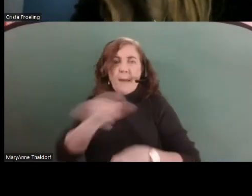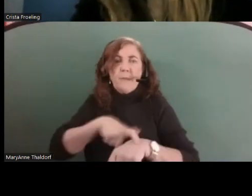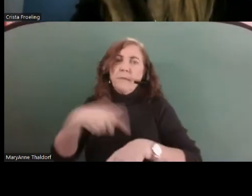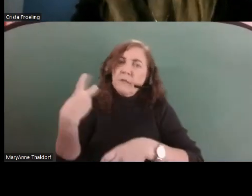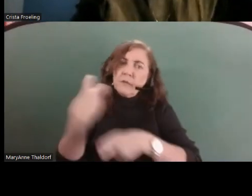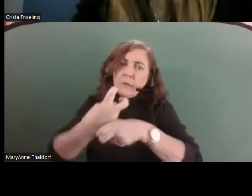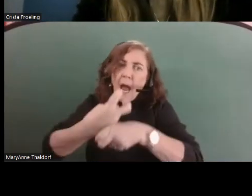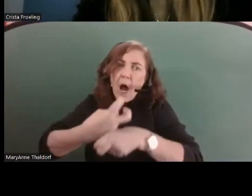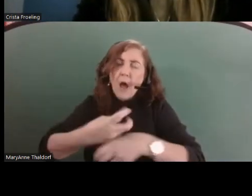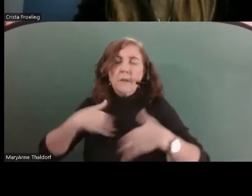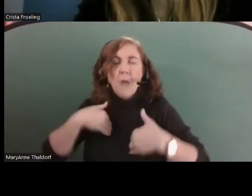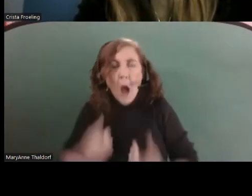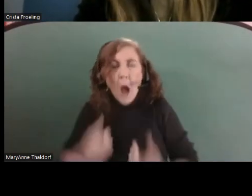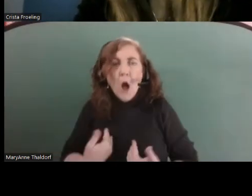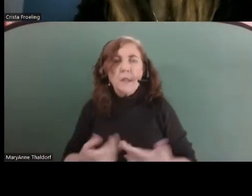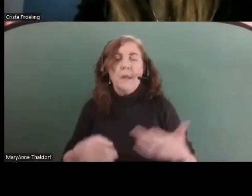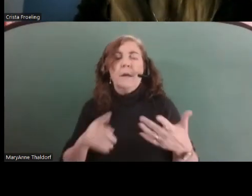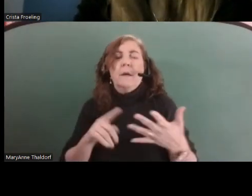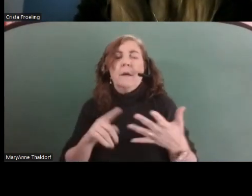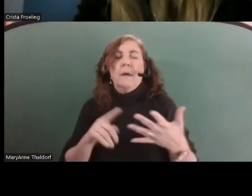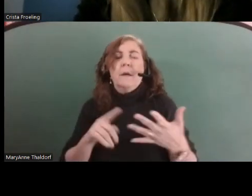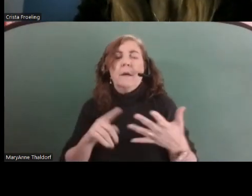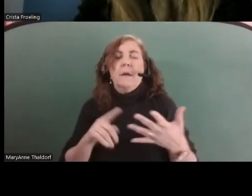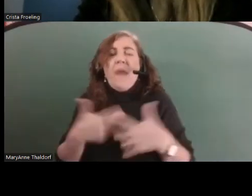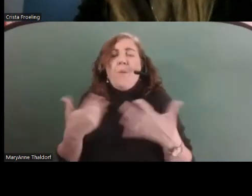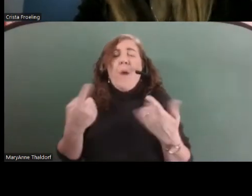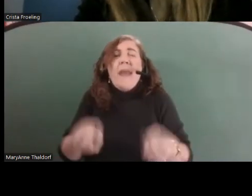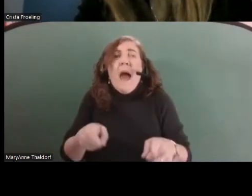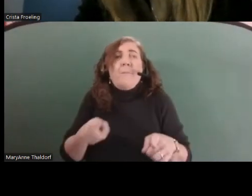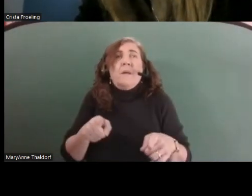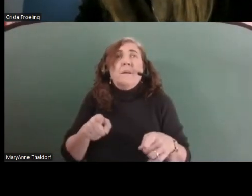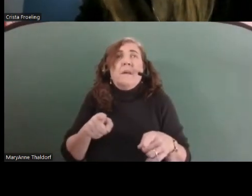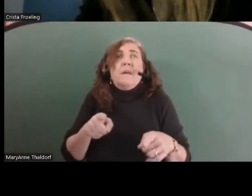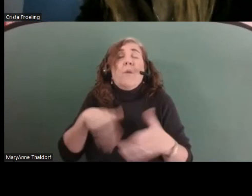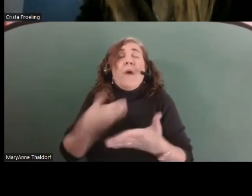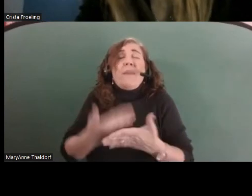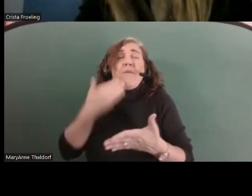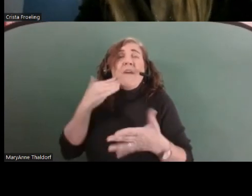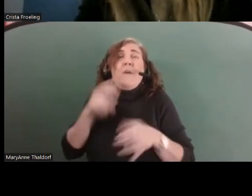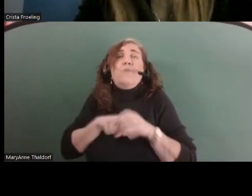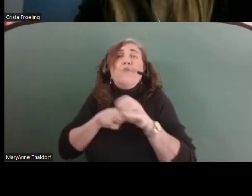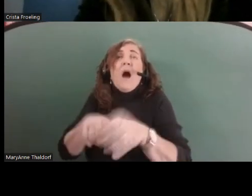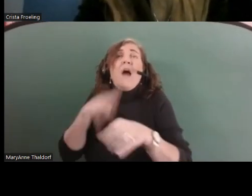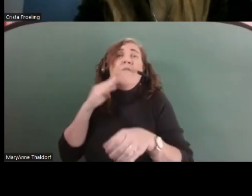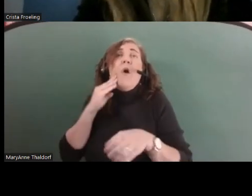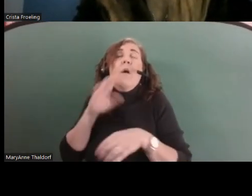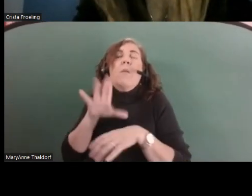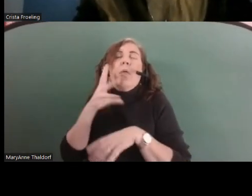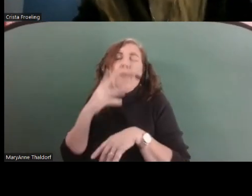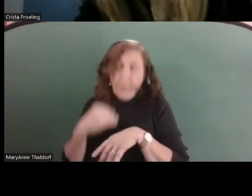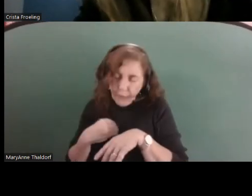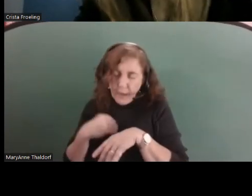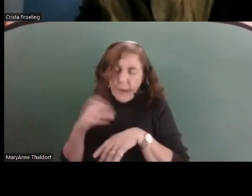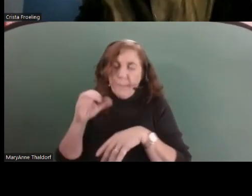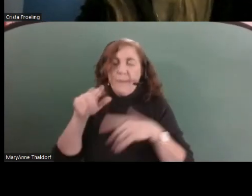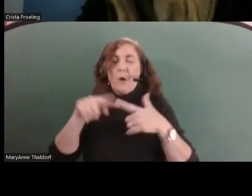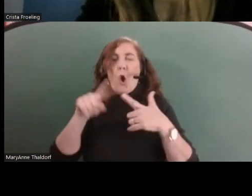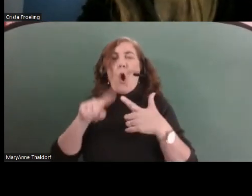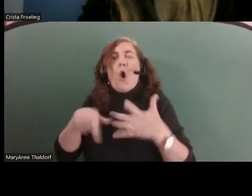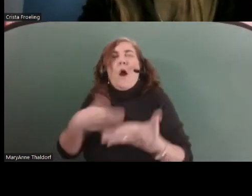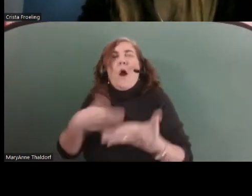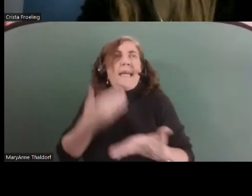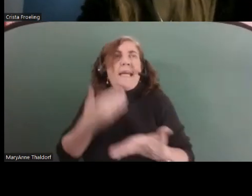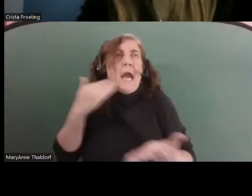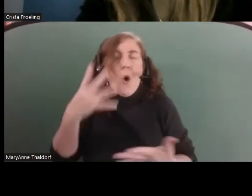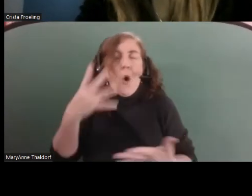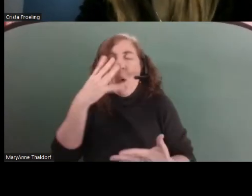And some of the behaviors are they fall asleep in the car, they take naps after school, changes in behavior, like they start